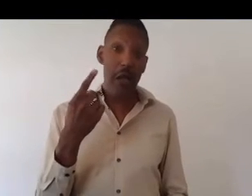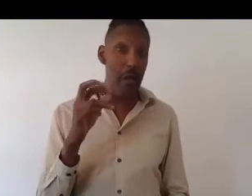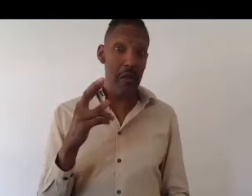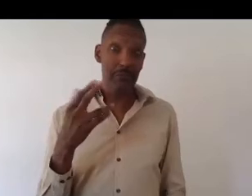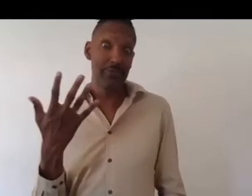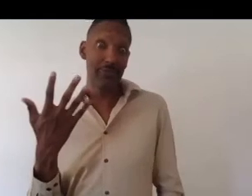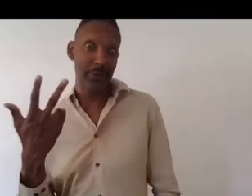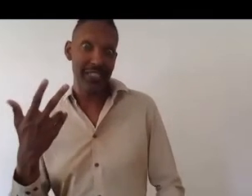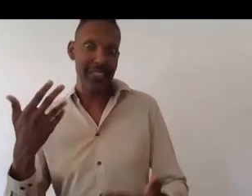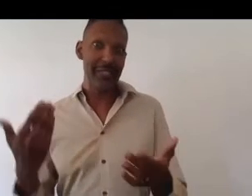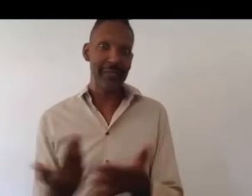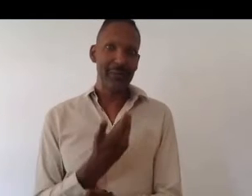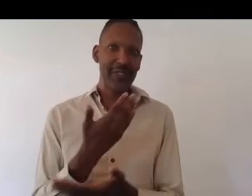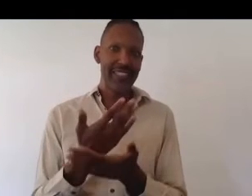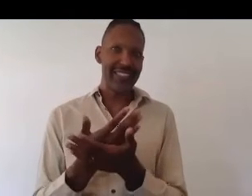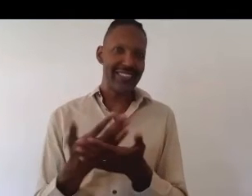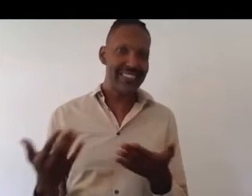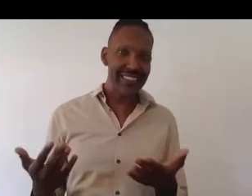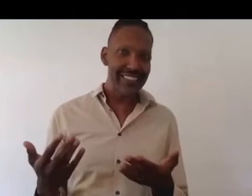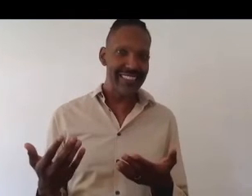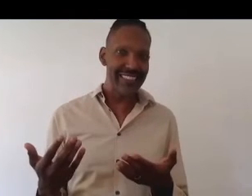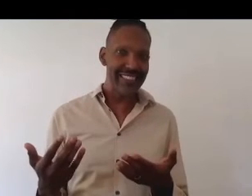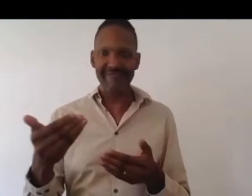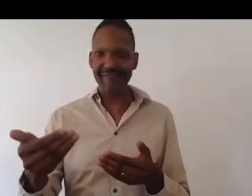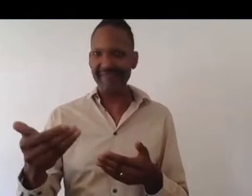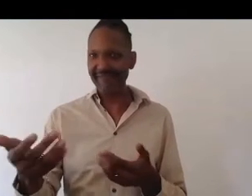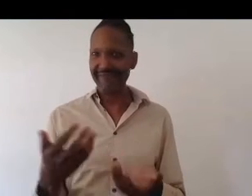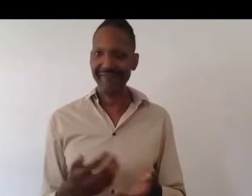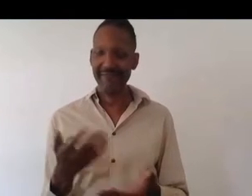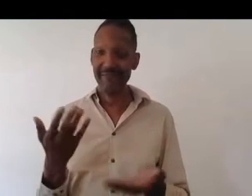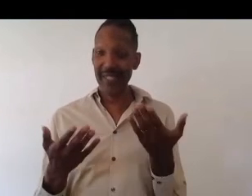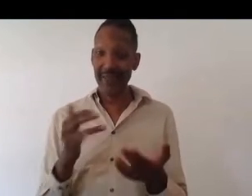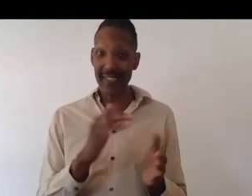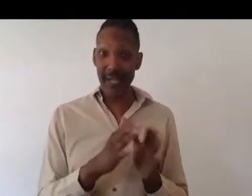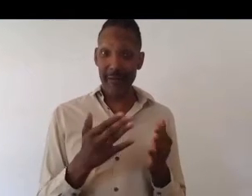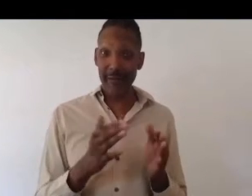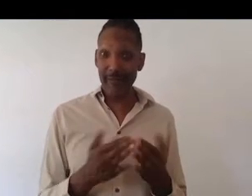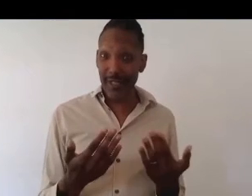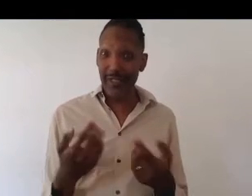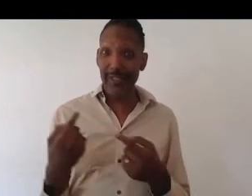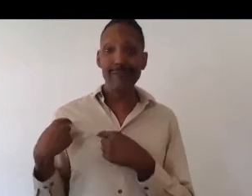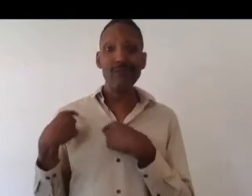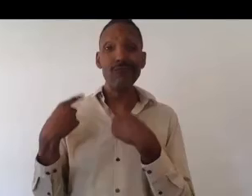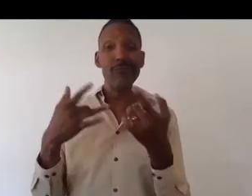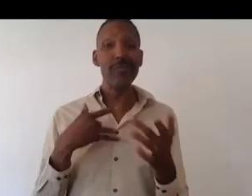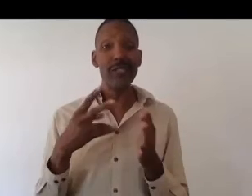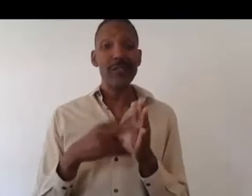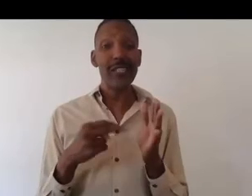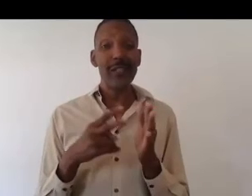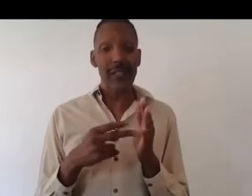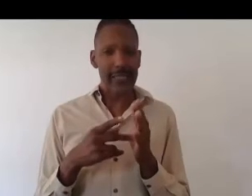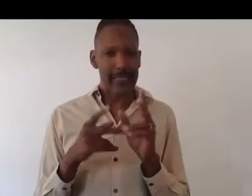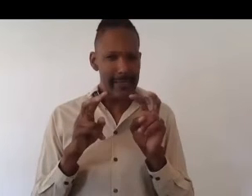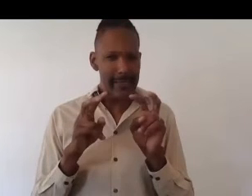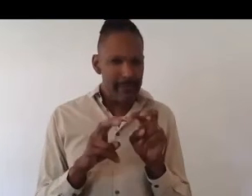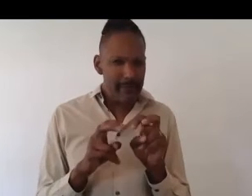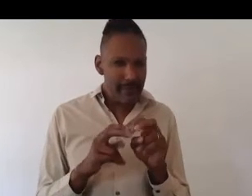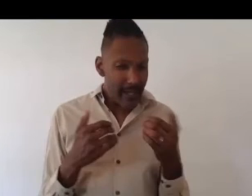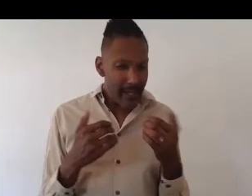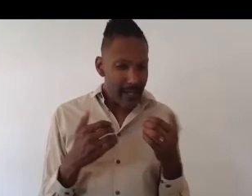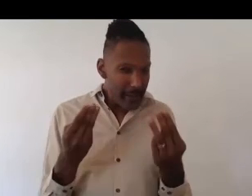new things. Grab that book you've never thought of as a STEM book and see if you can find some math